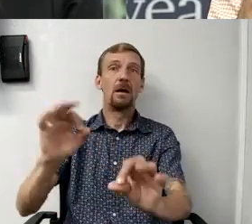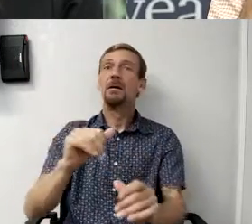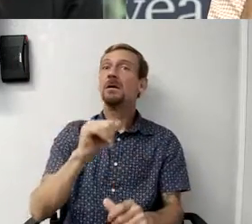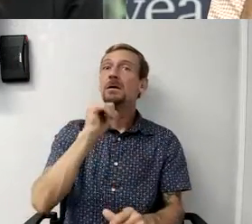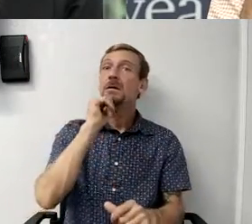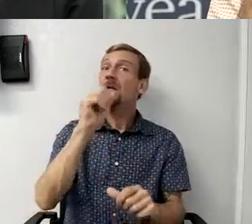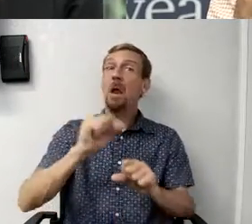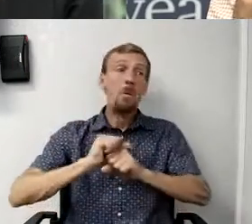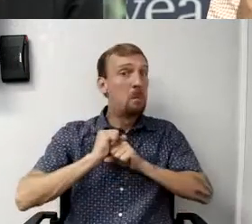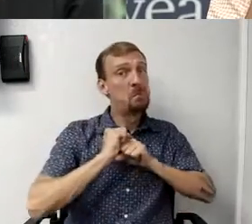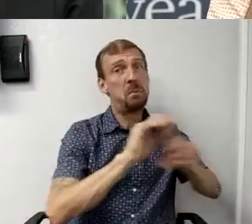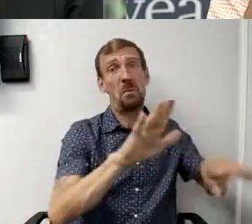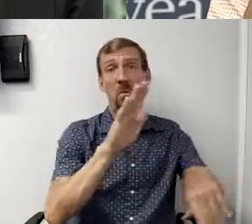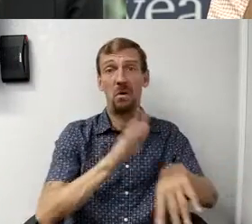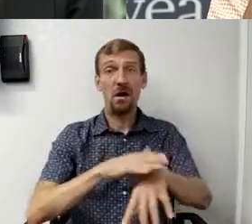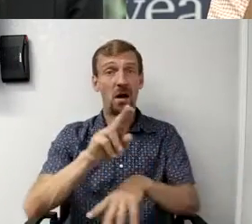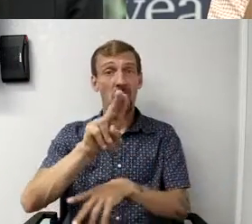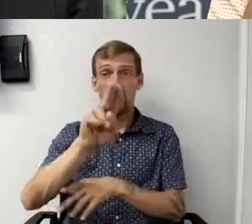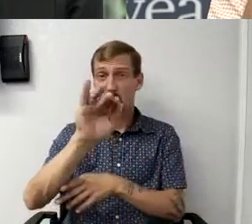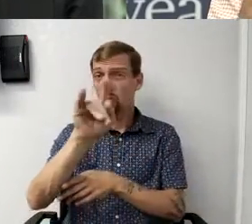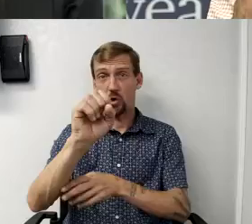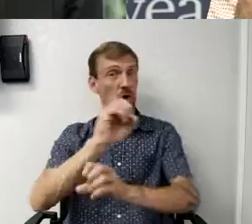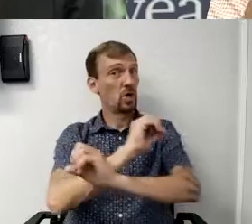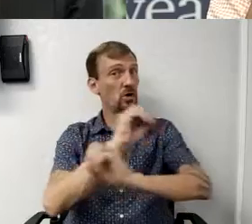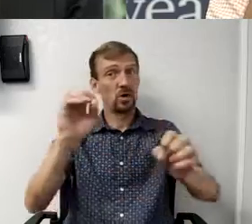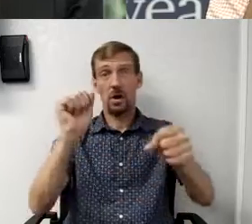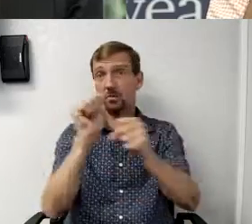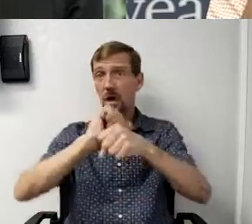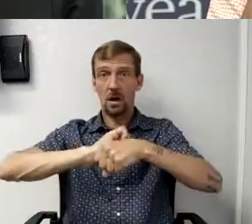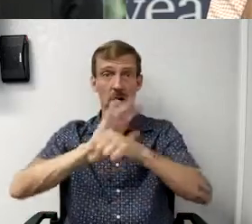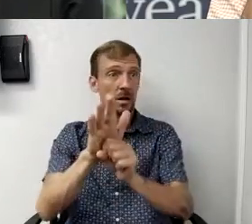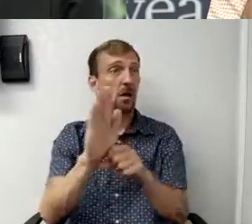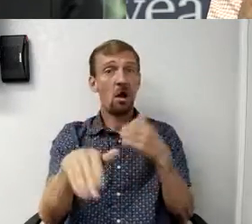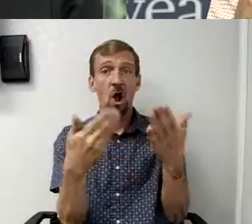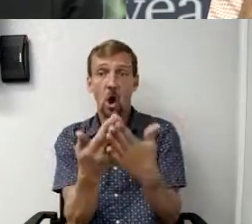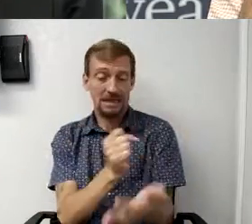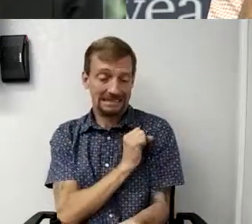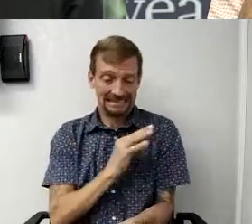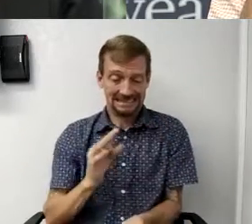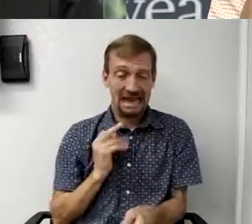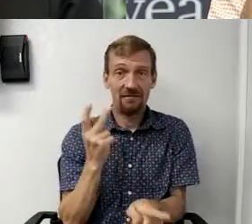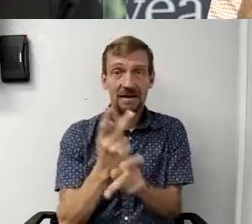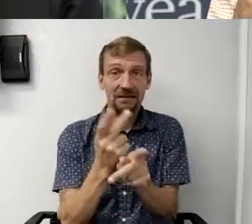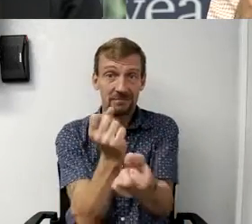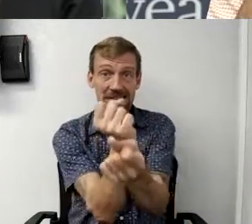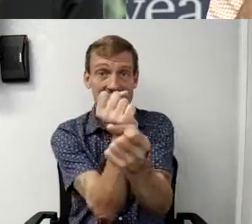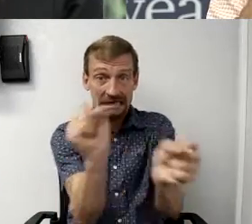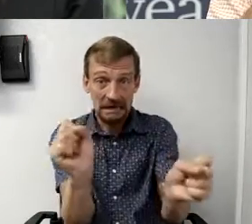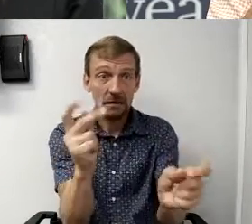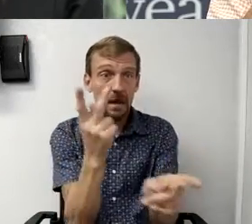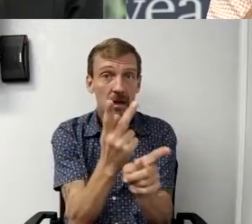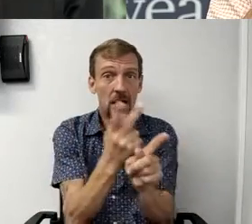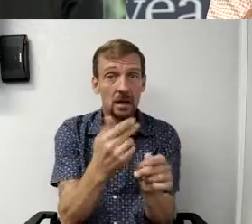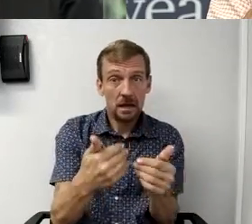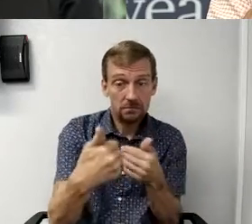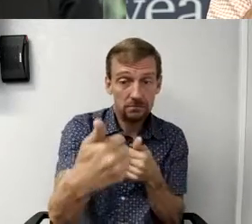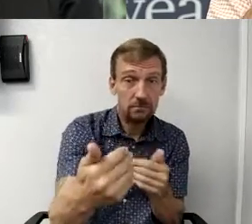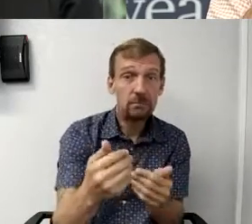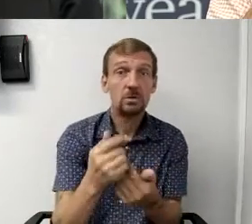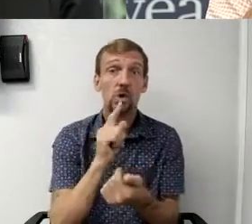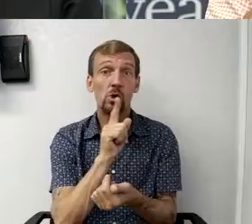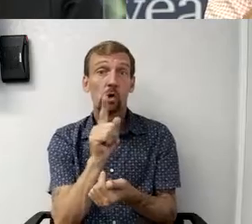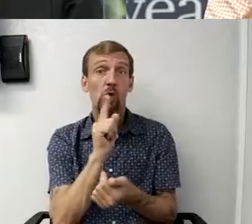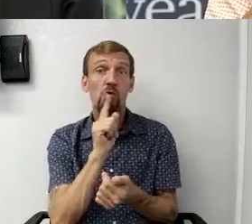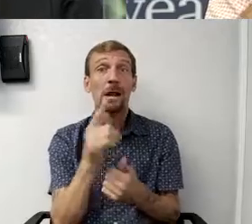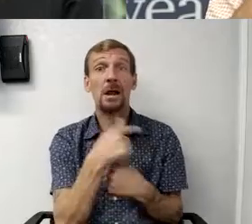on units. We have our staff are really doing a great job of maintaining the safety, maintaining the protocols, screening